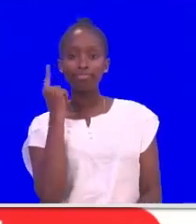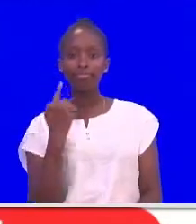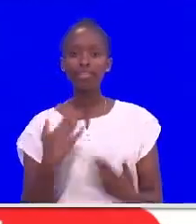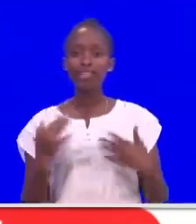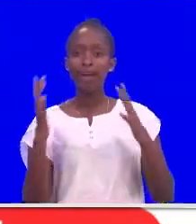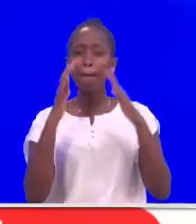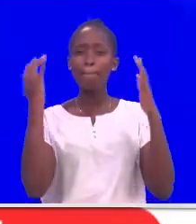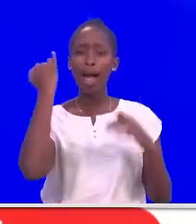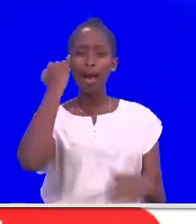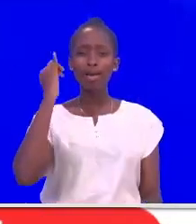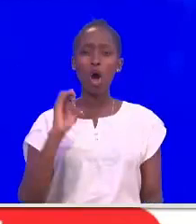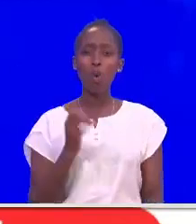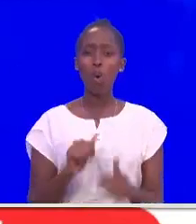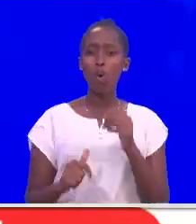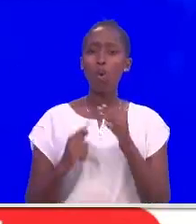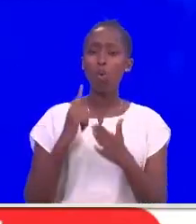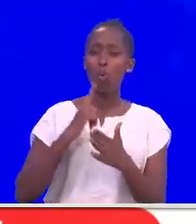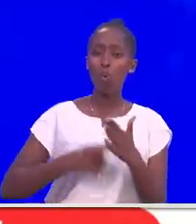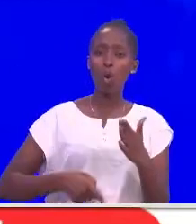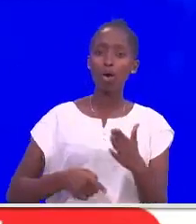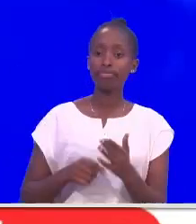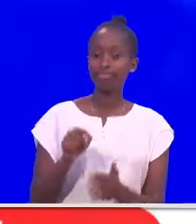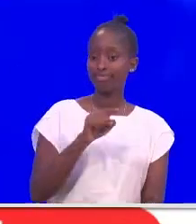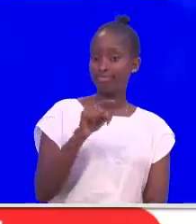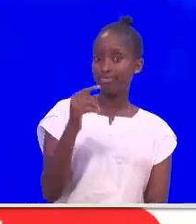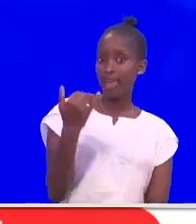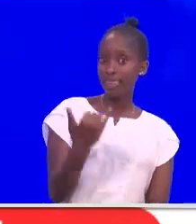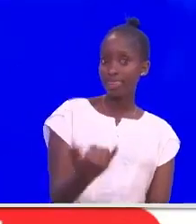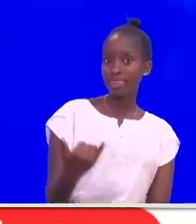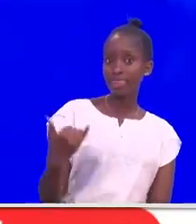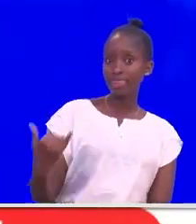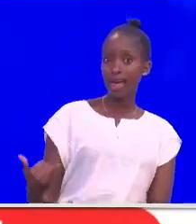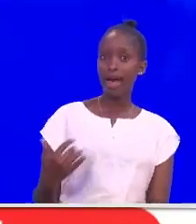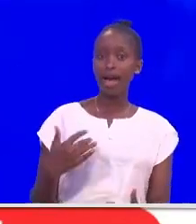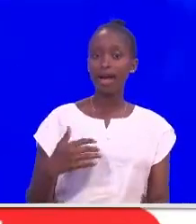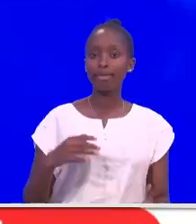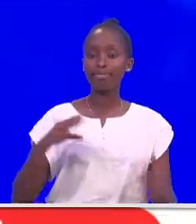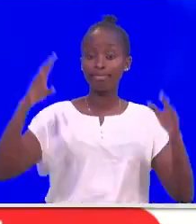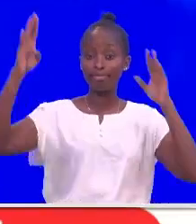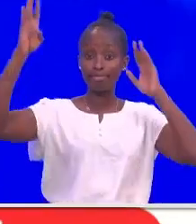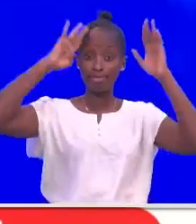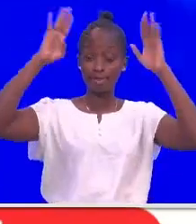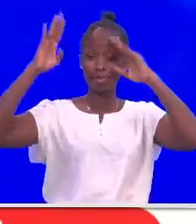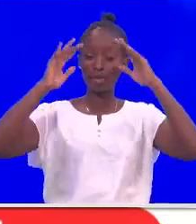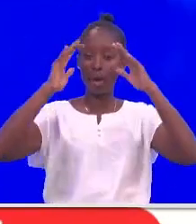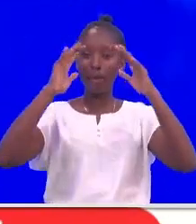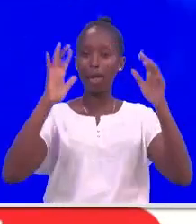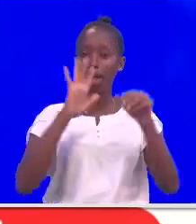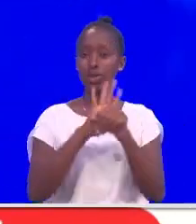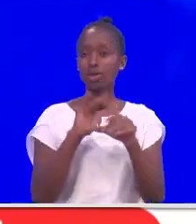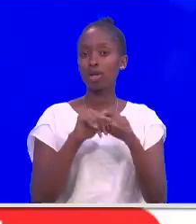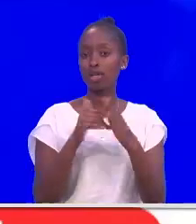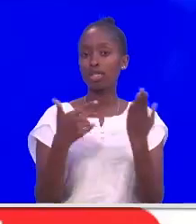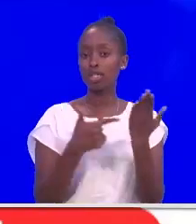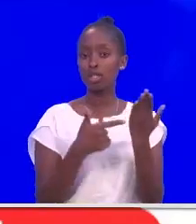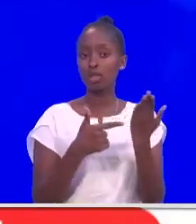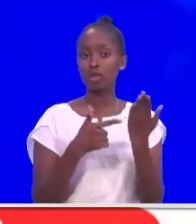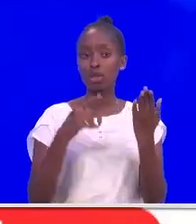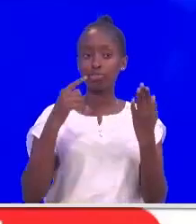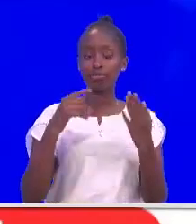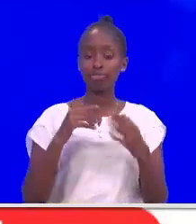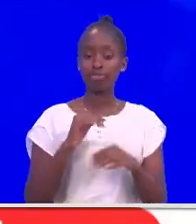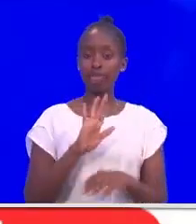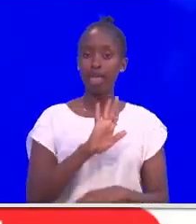are. The young generation are very good in digital innovation, and now what we are trying to do as an academic institution is to help